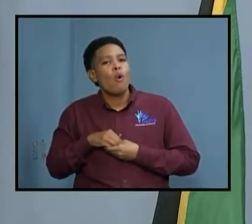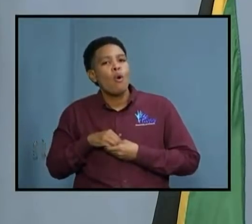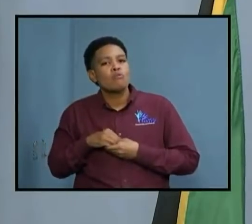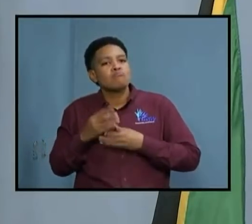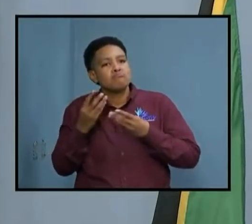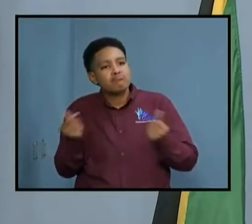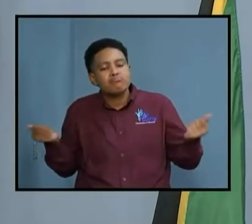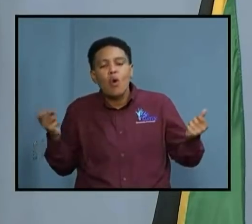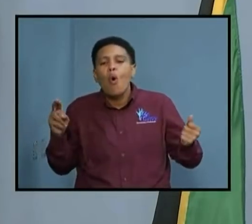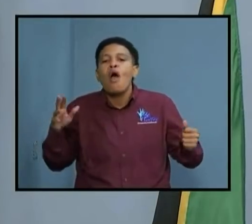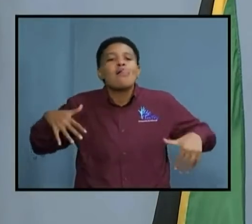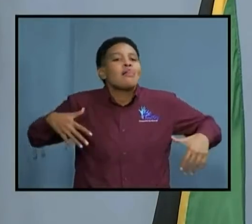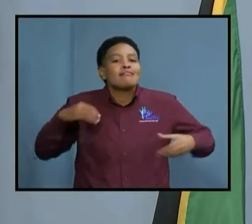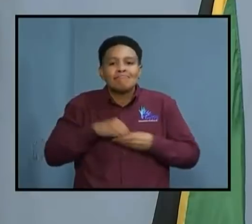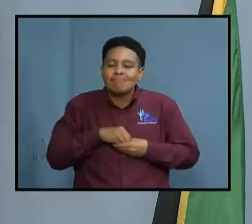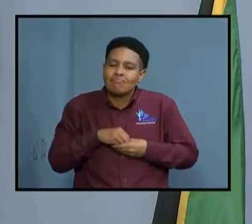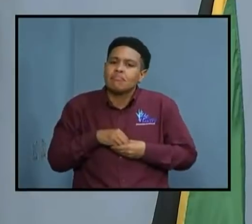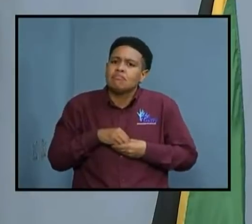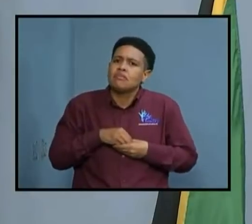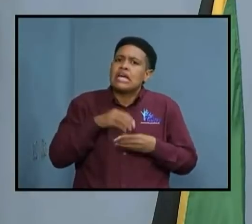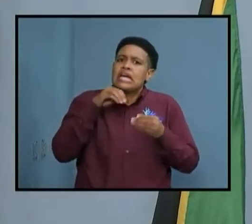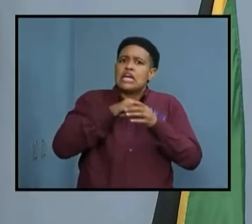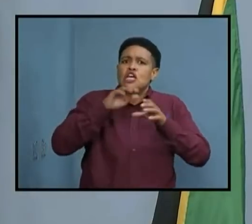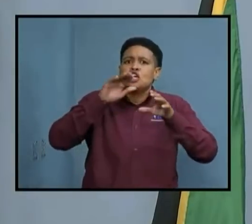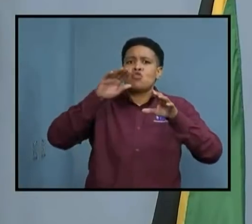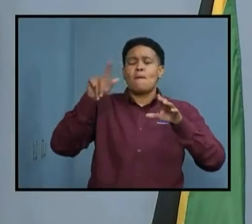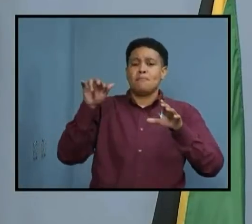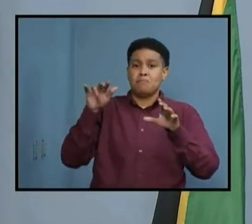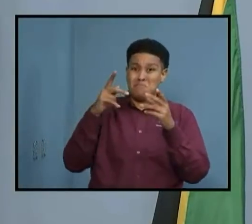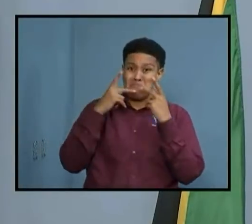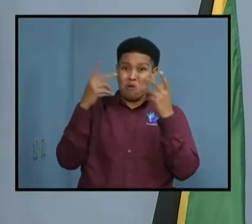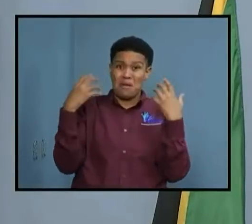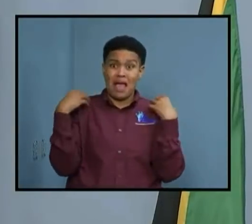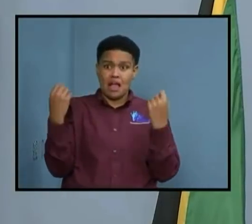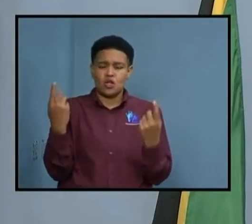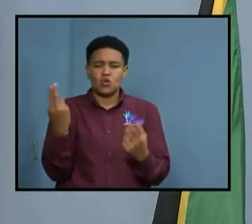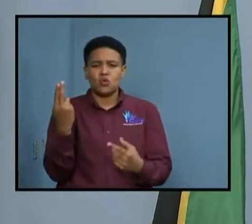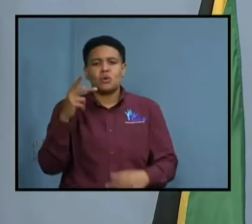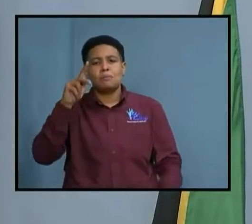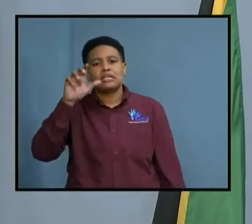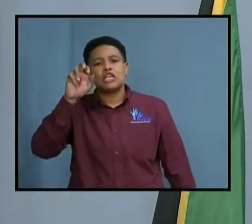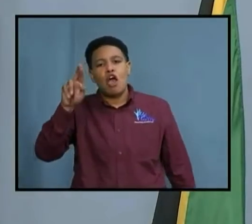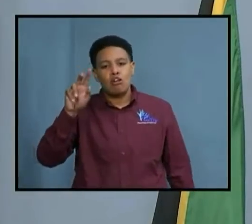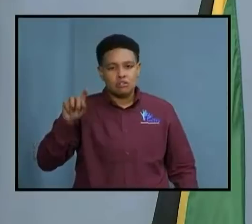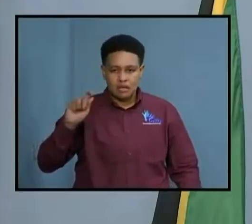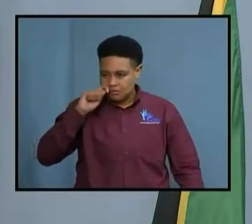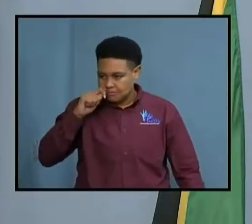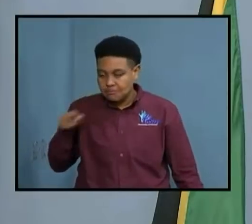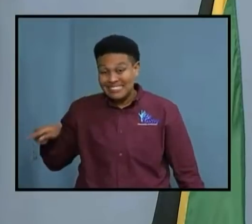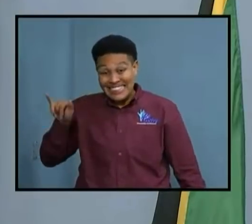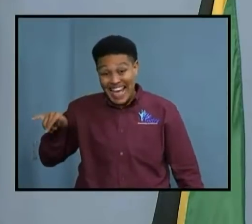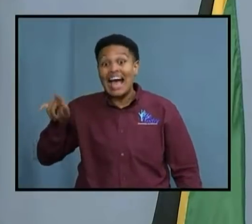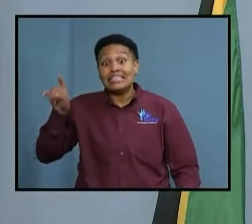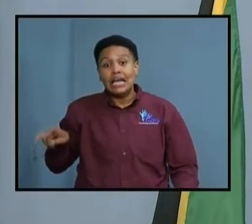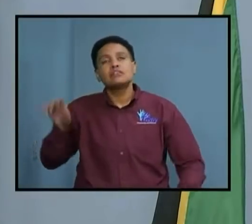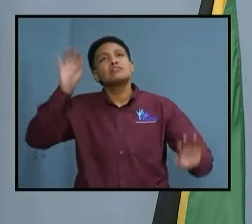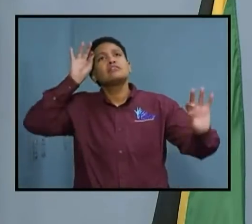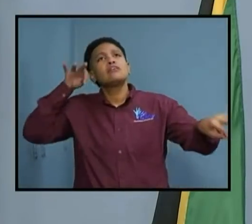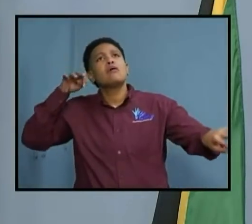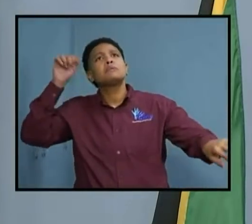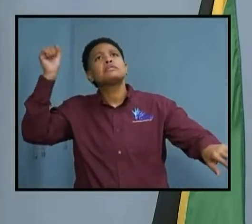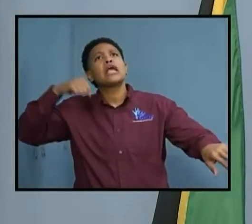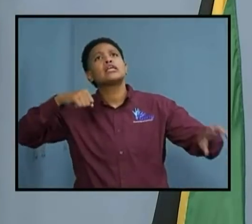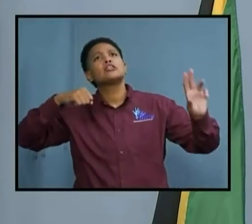In Jamaica, public health has used, and rightly so, the PCR test to determine the extent to